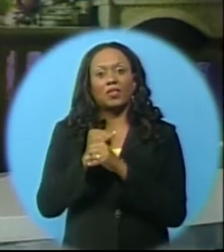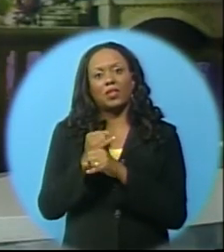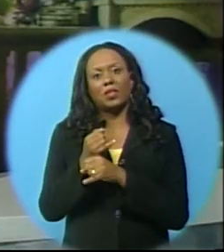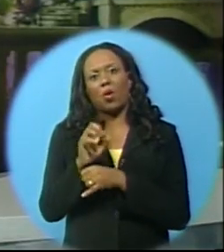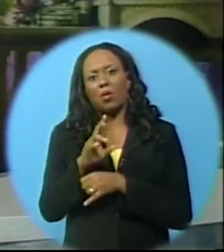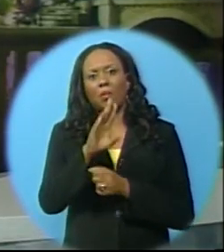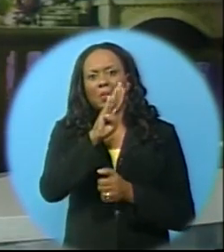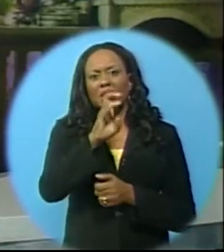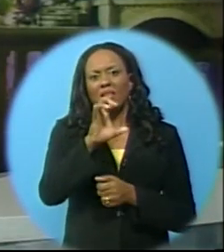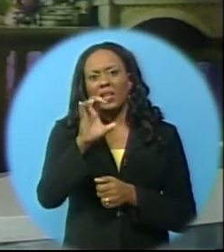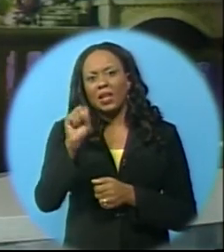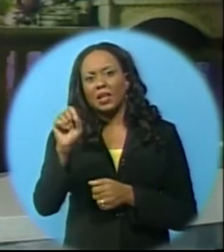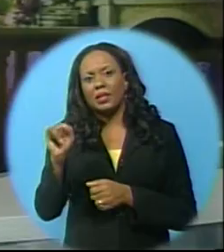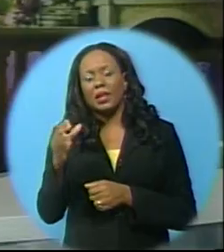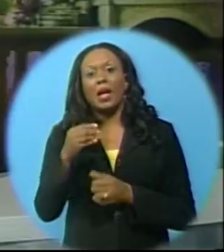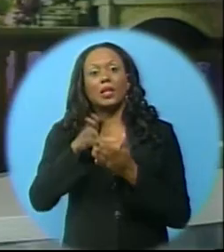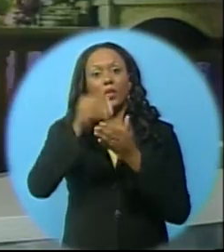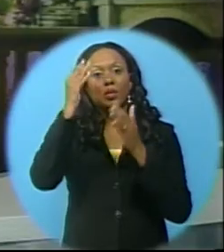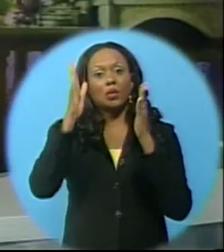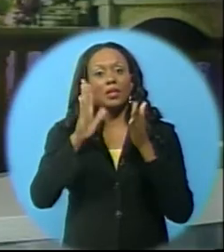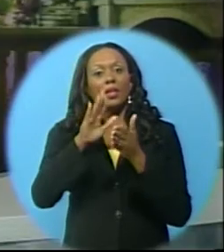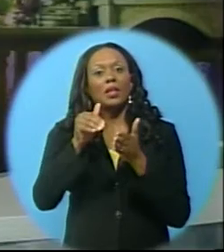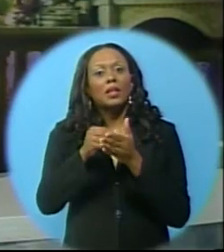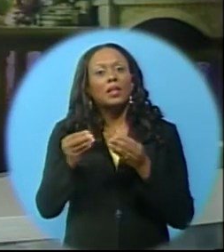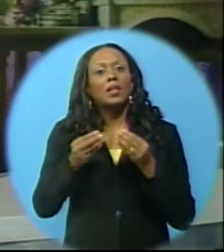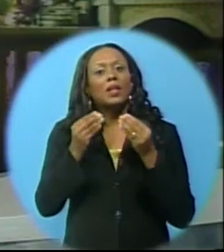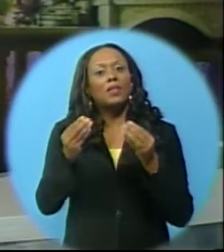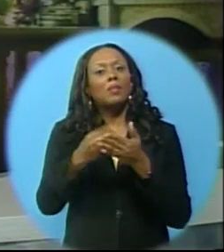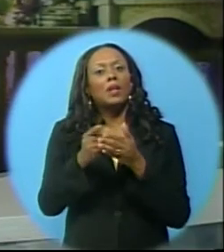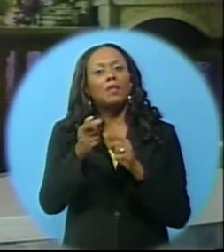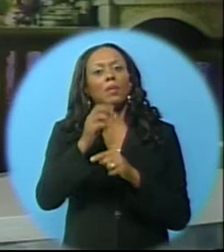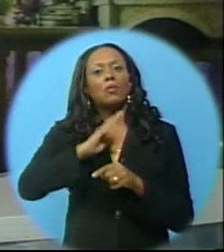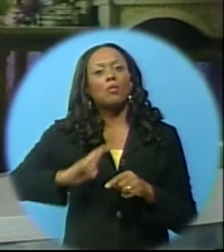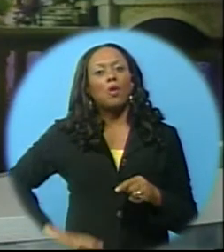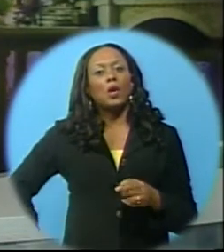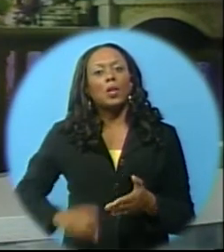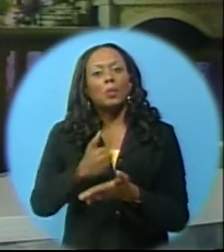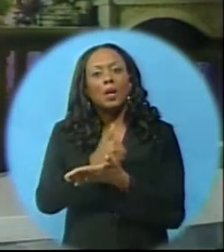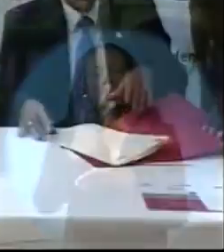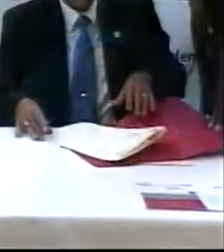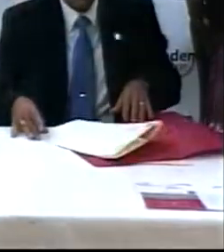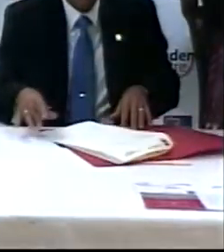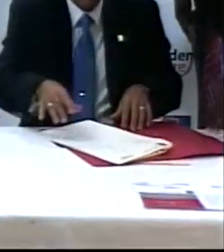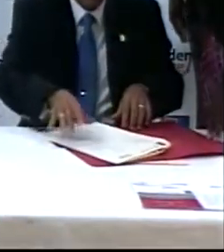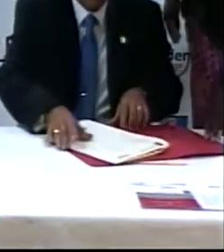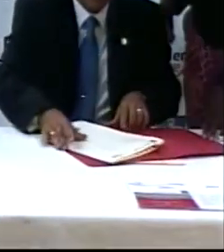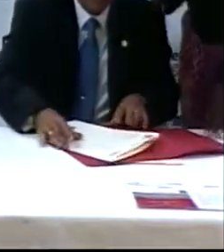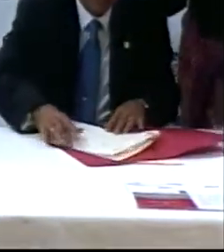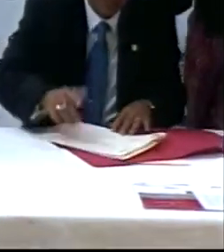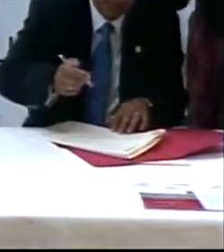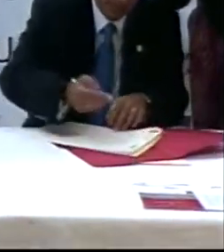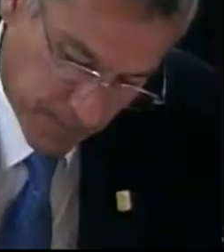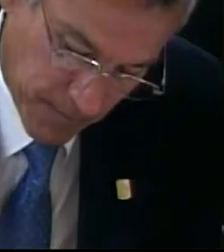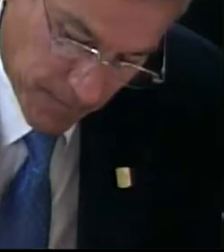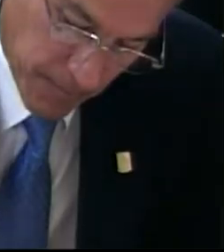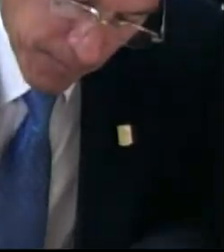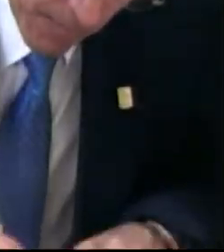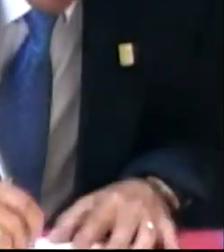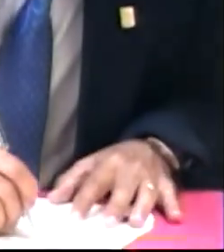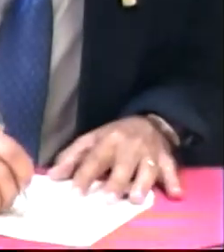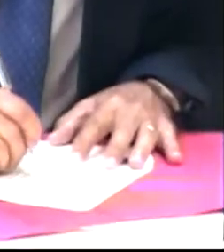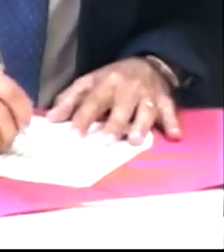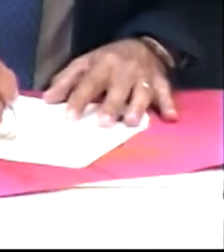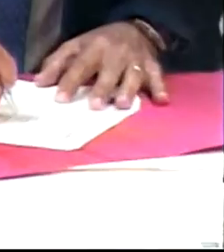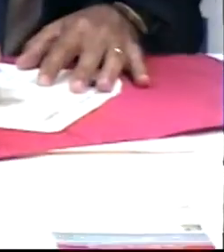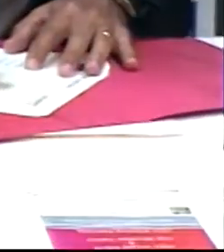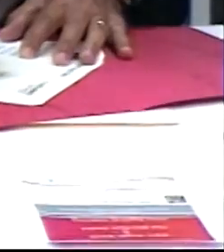the Student Centre has been given a major boost by RBC Royal Bank. The BCSI and the Centre have signed a memorandum